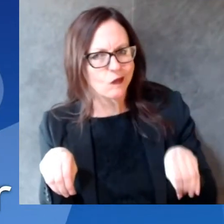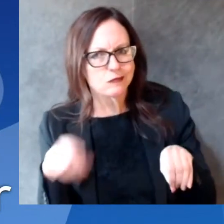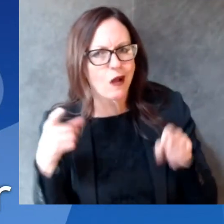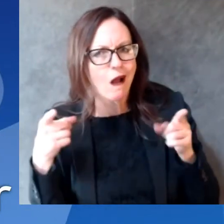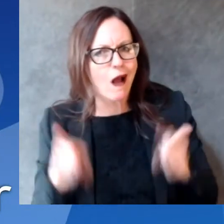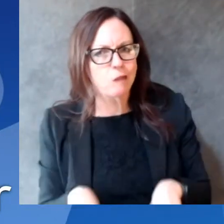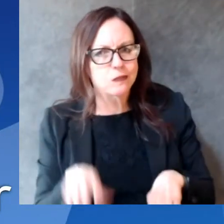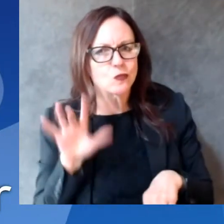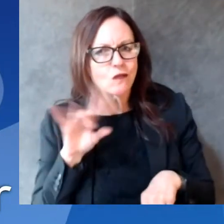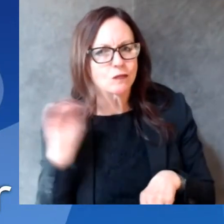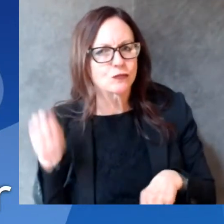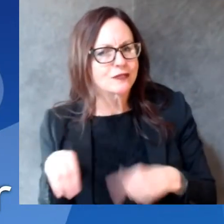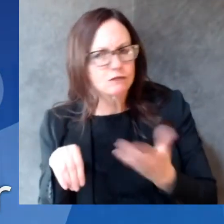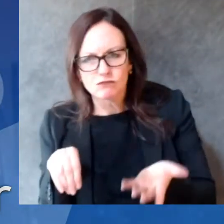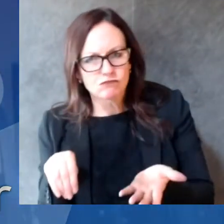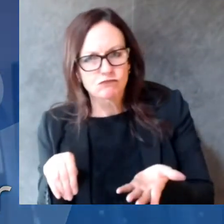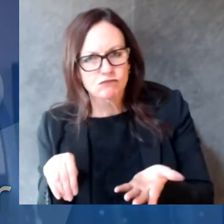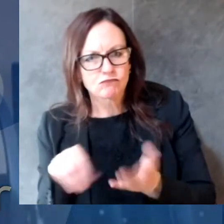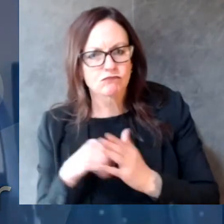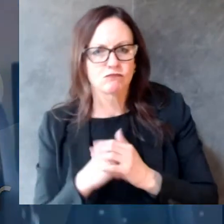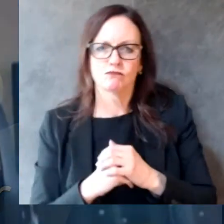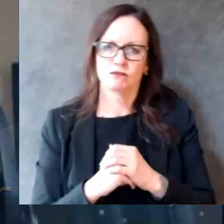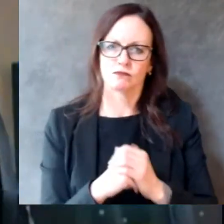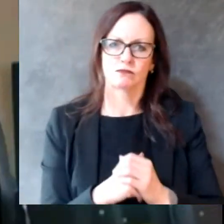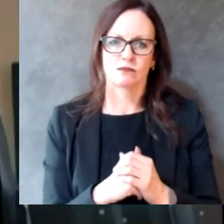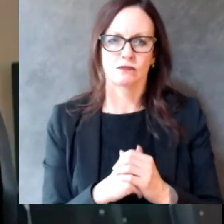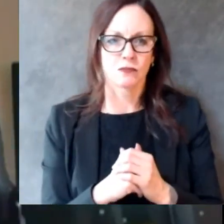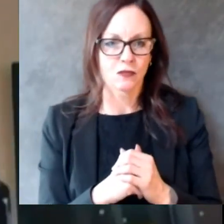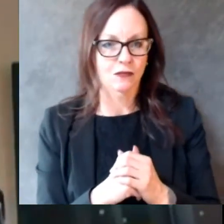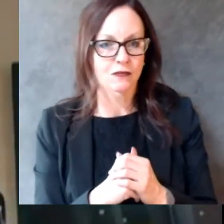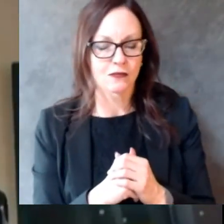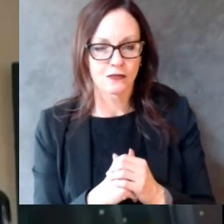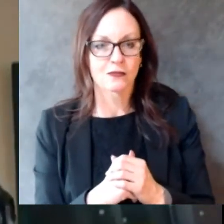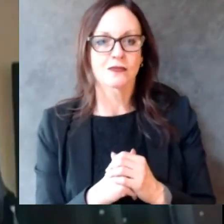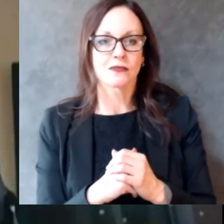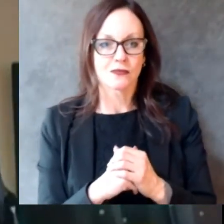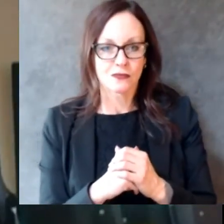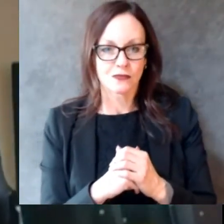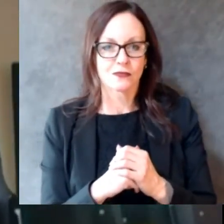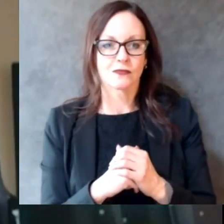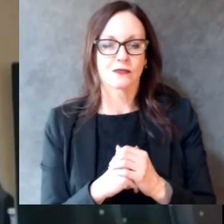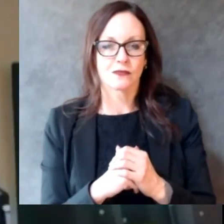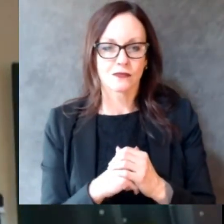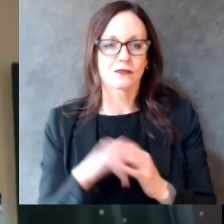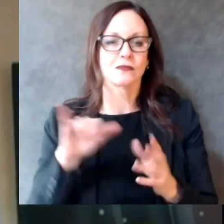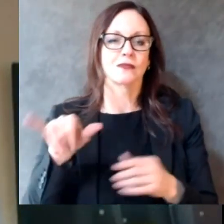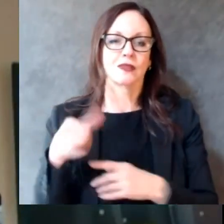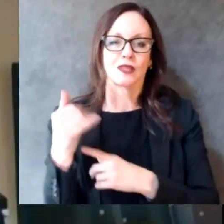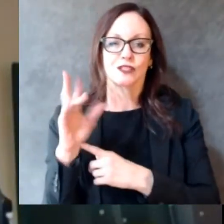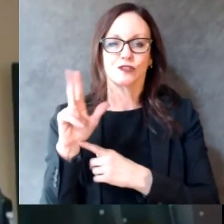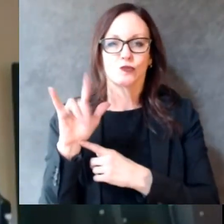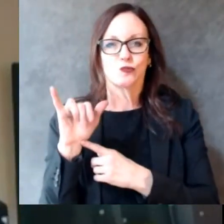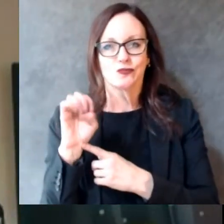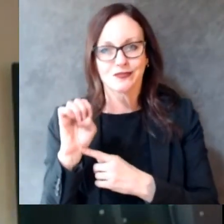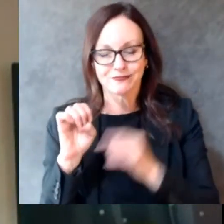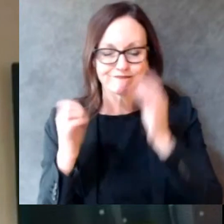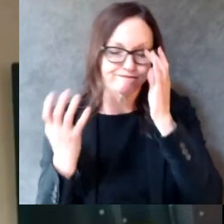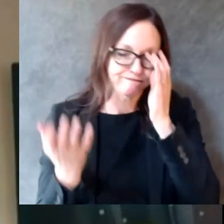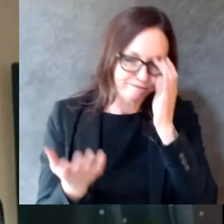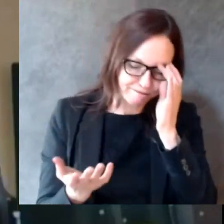So I think a couple of things I'd say about that. One is we're not done. We've,